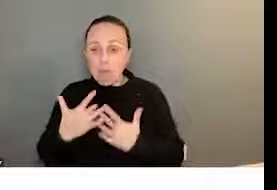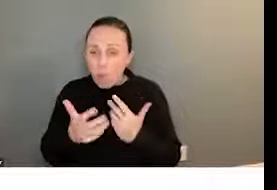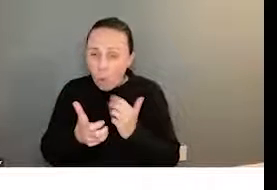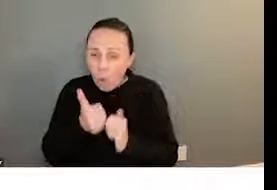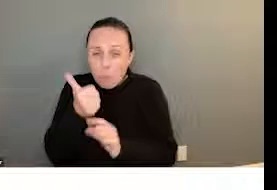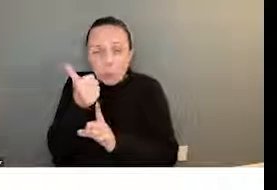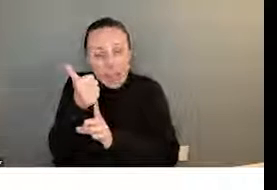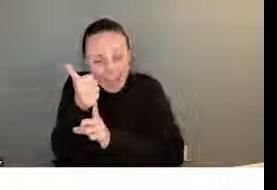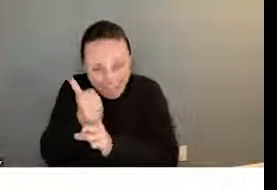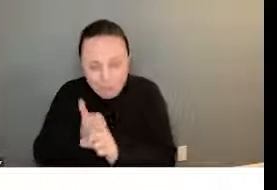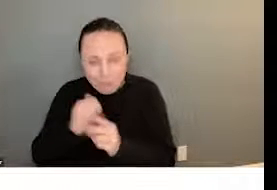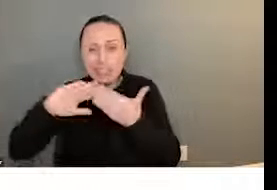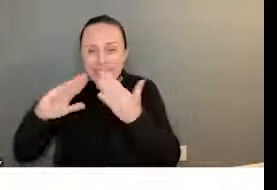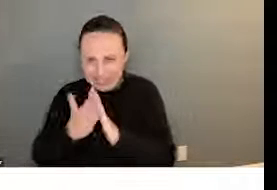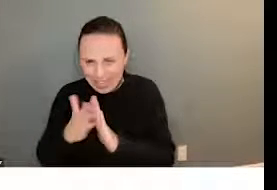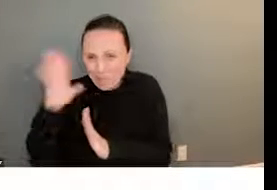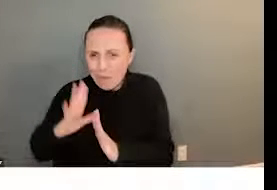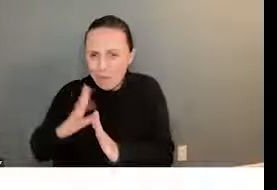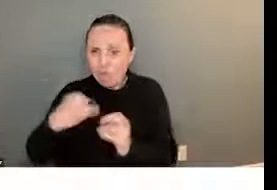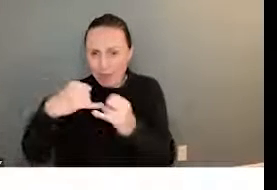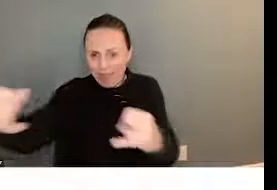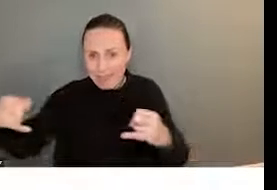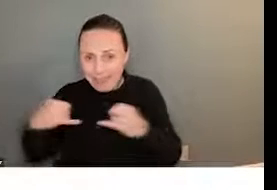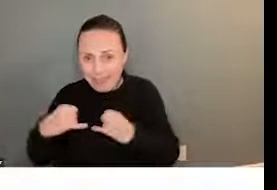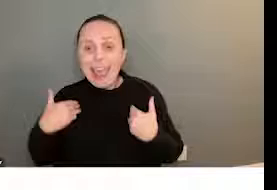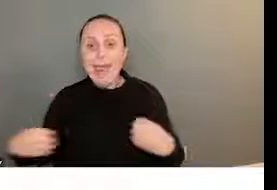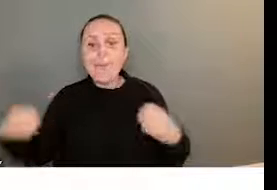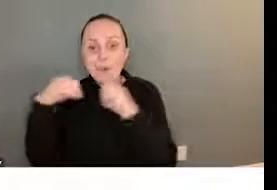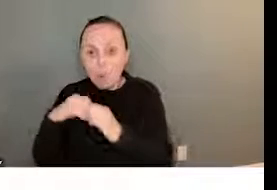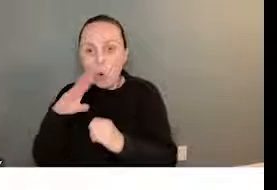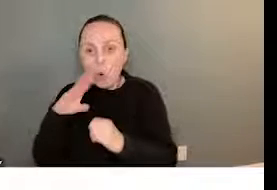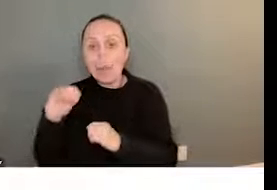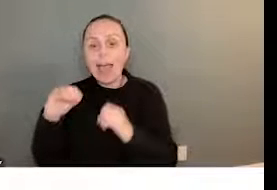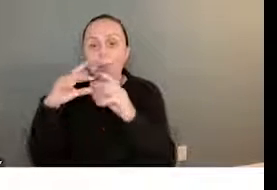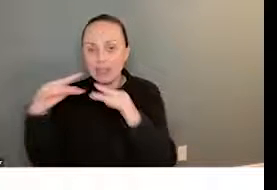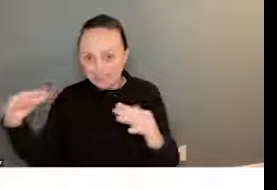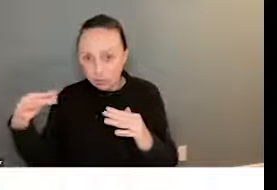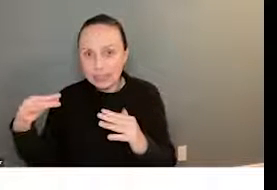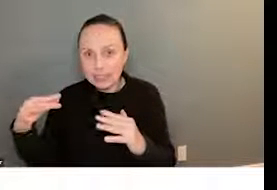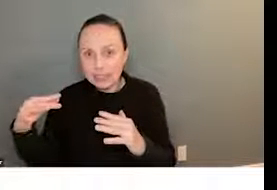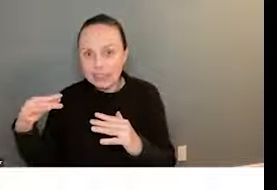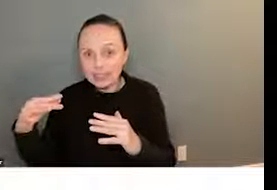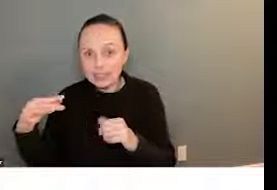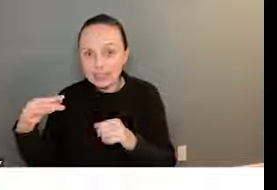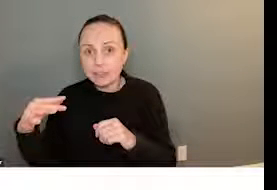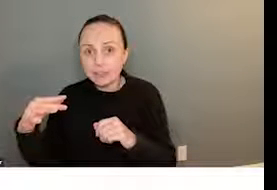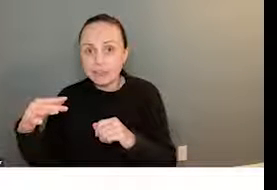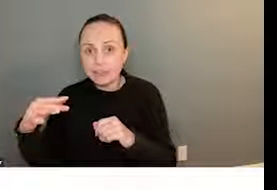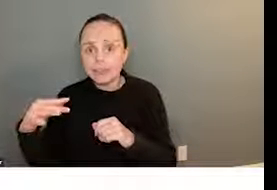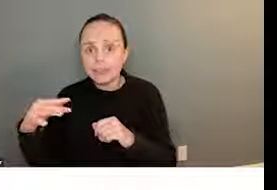every single city that has been redlined, there is more biodiversity data in the previously wealthy